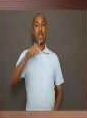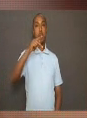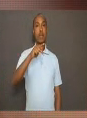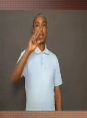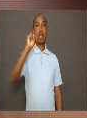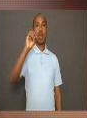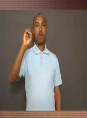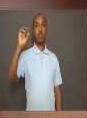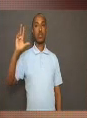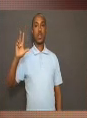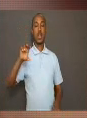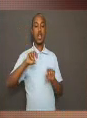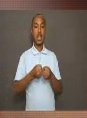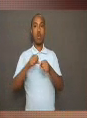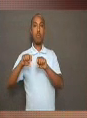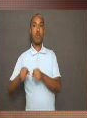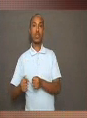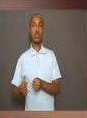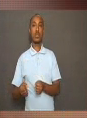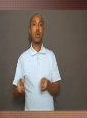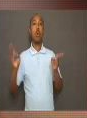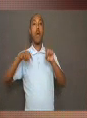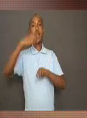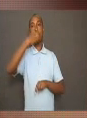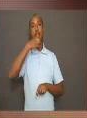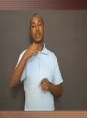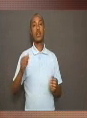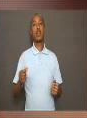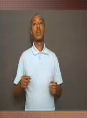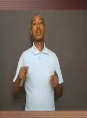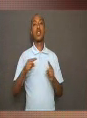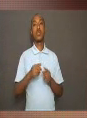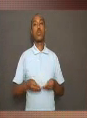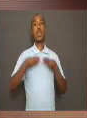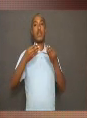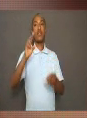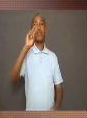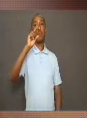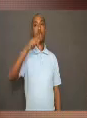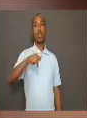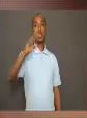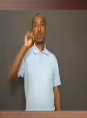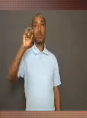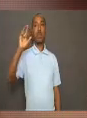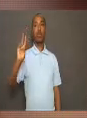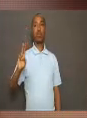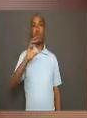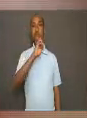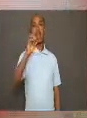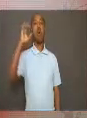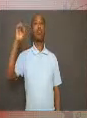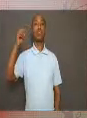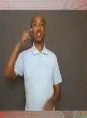Potassium nitrate decomposed when heated to give potassium nitrite and oxygen